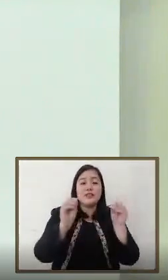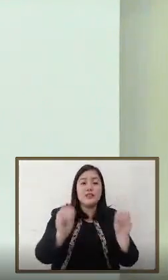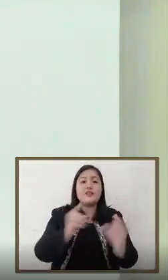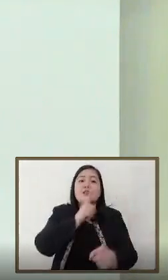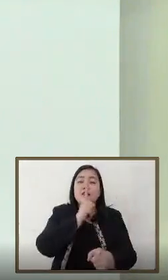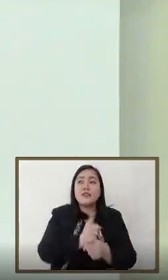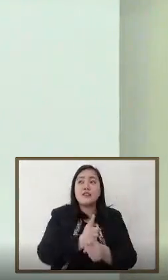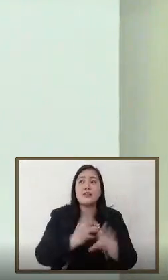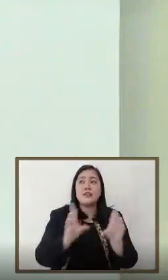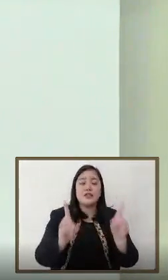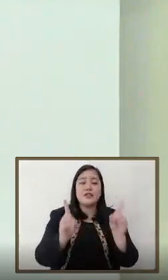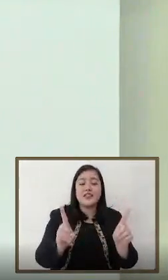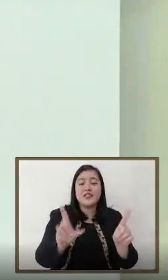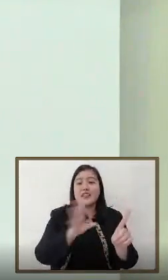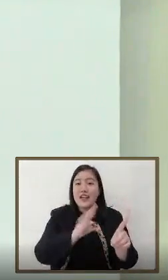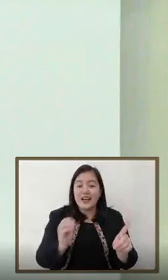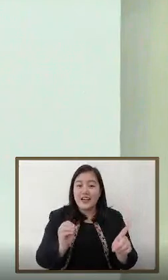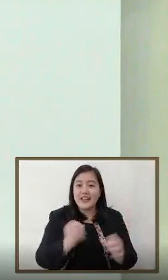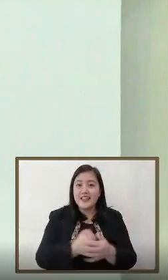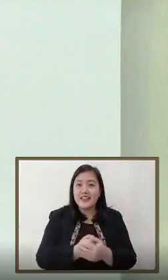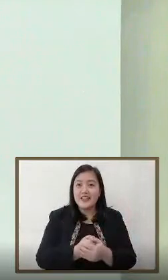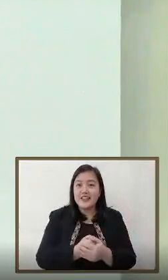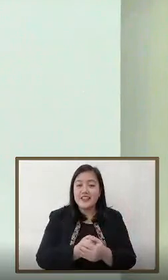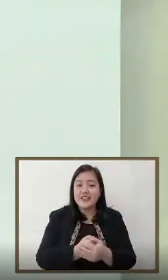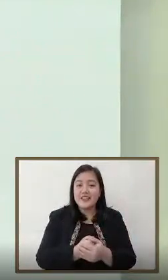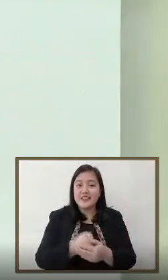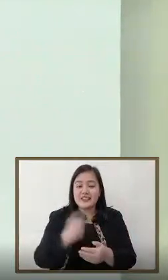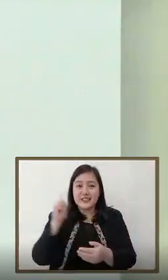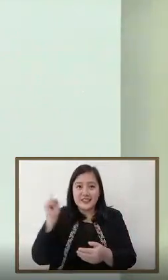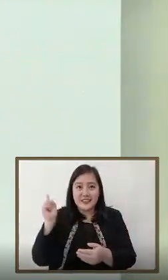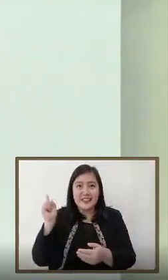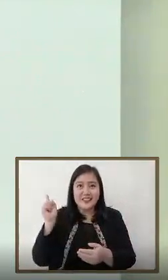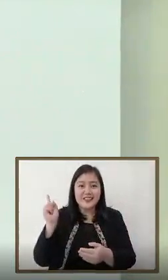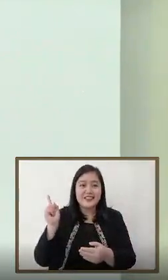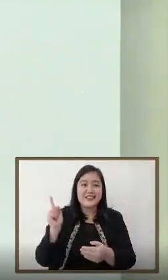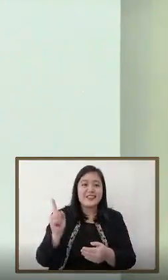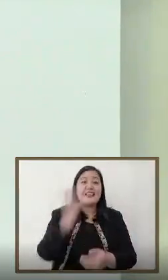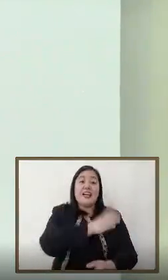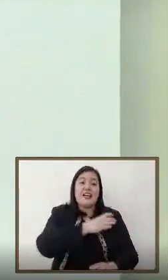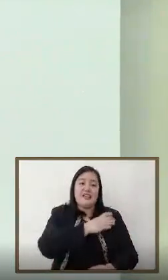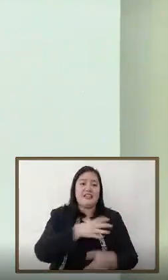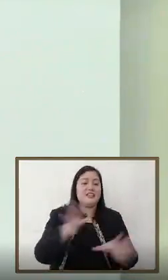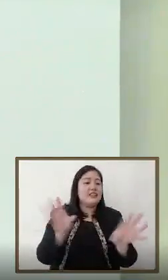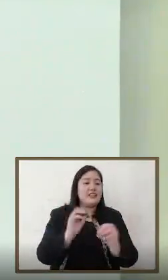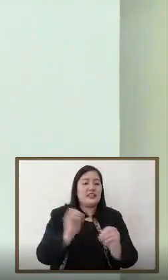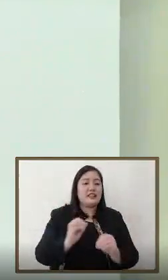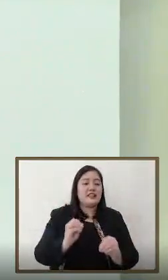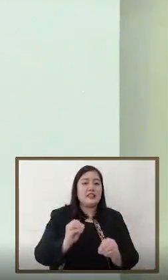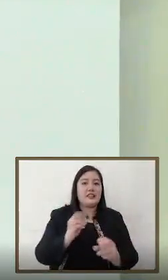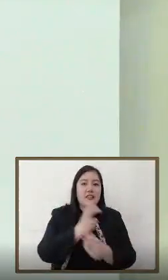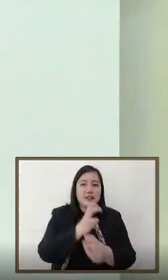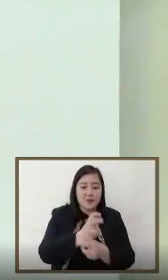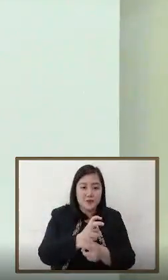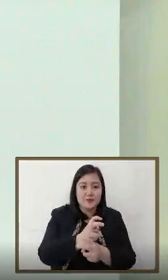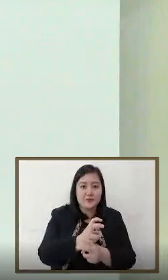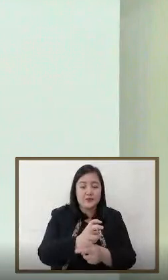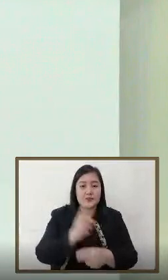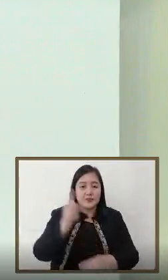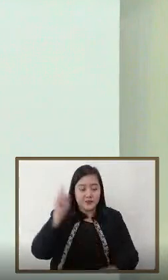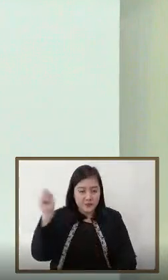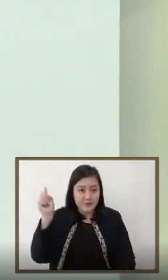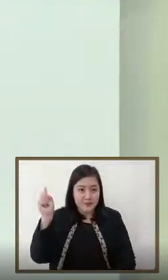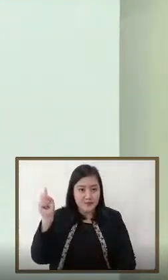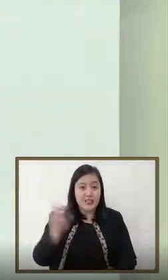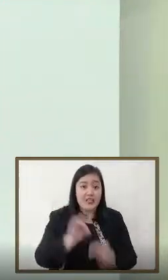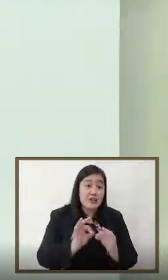In PSS, there is nothing difficult if we enjoy it. I remember the principle that our